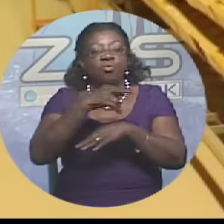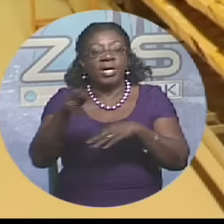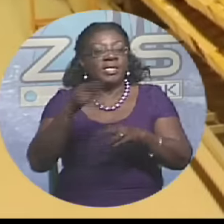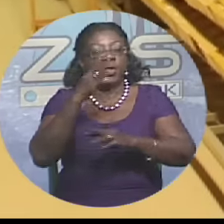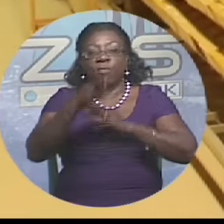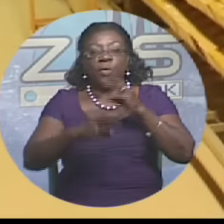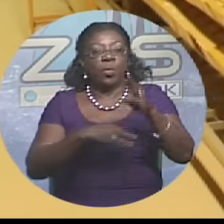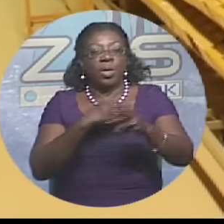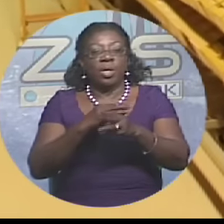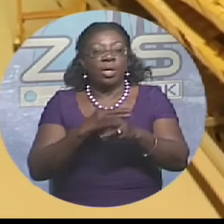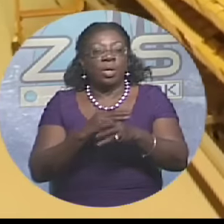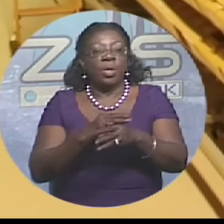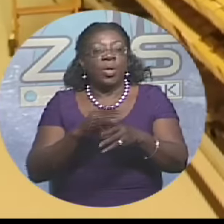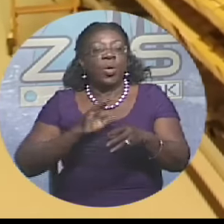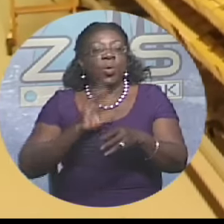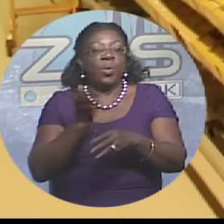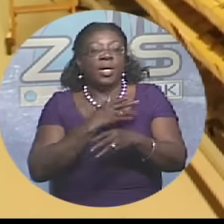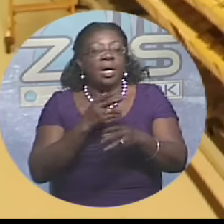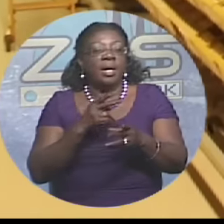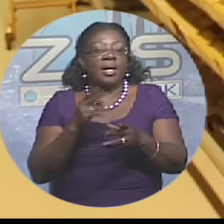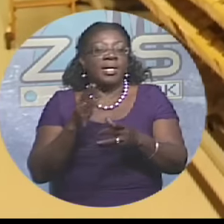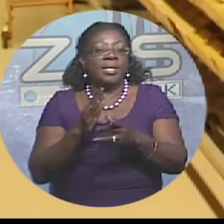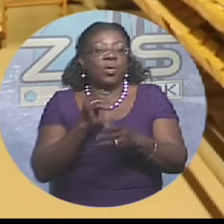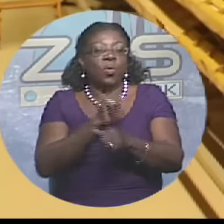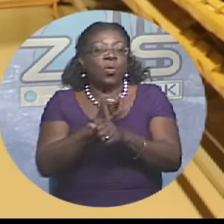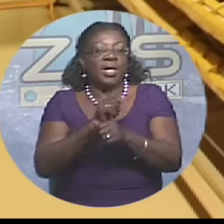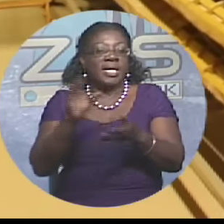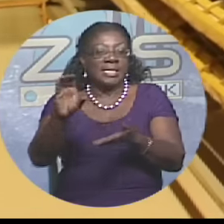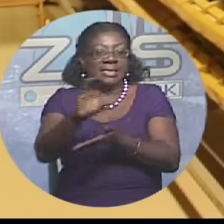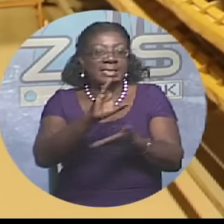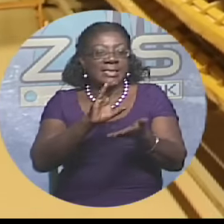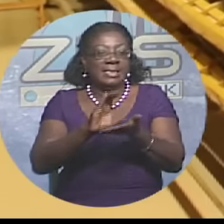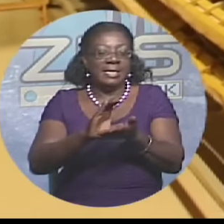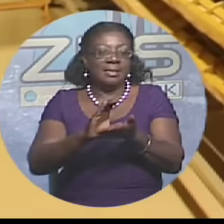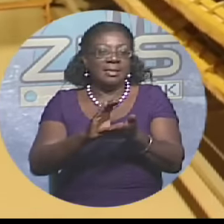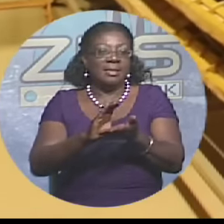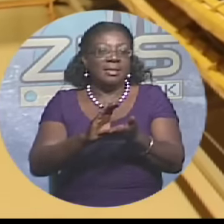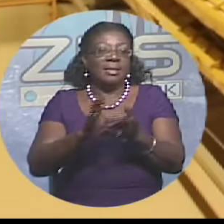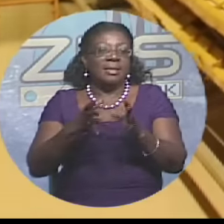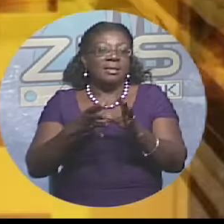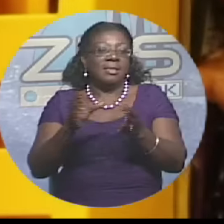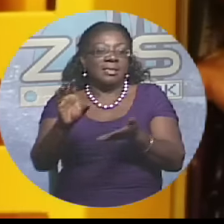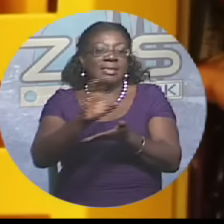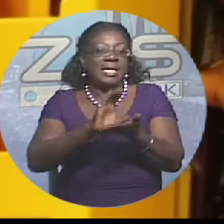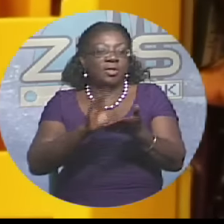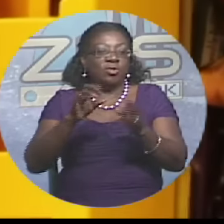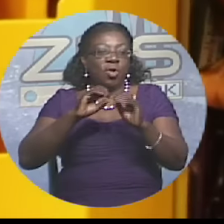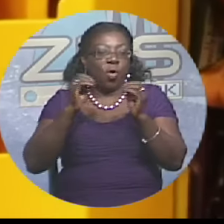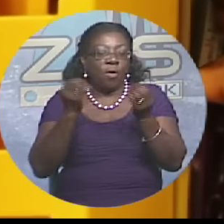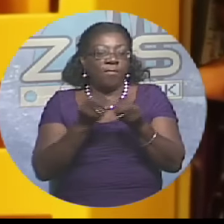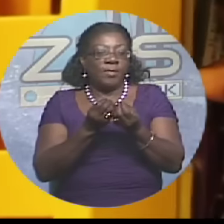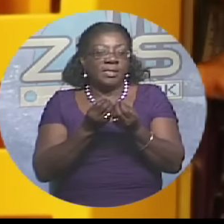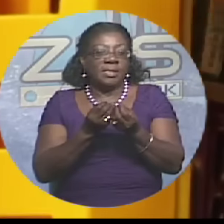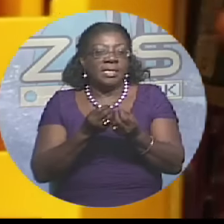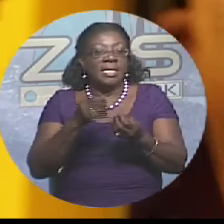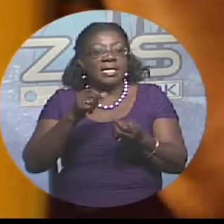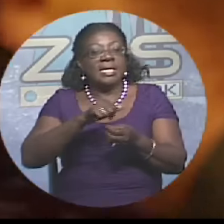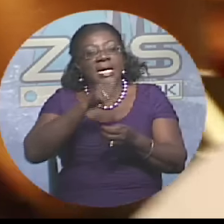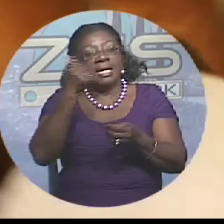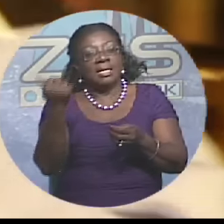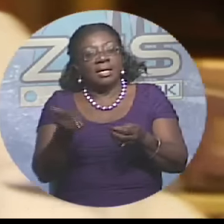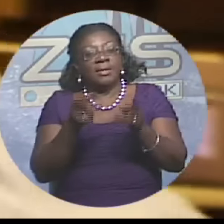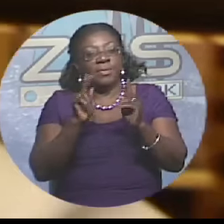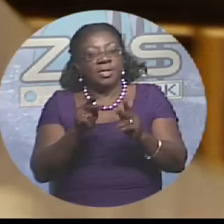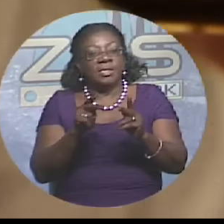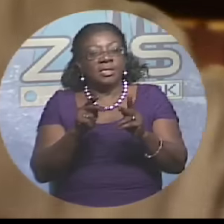in the Nerve Center? Yes, this is what we call the central office. Sweeting and one other staff member runs the